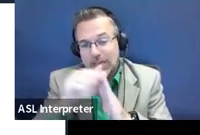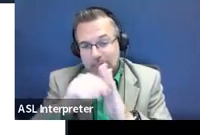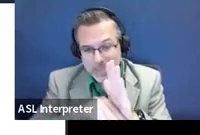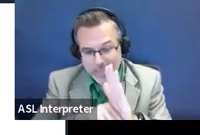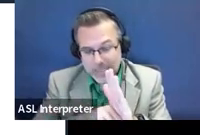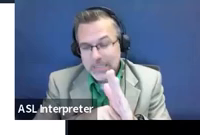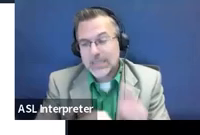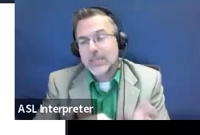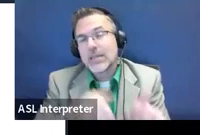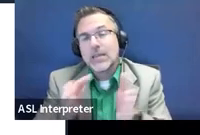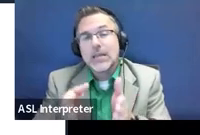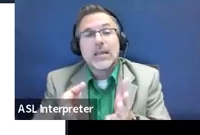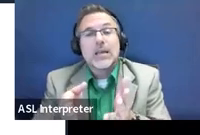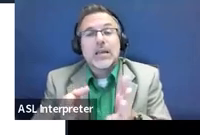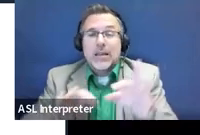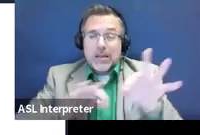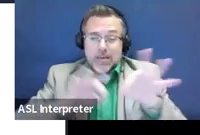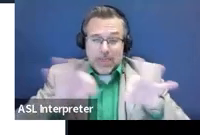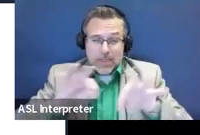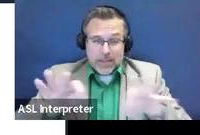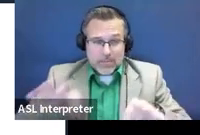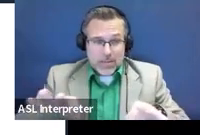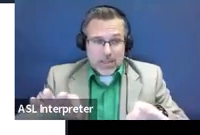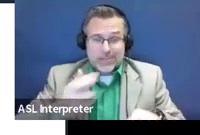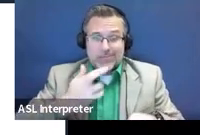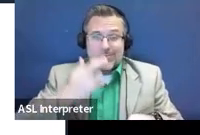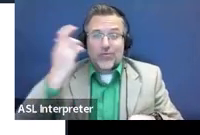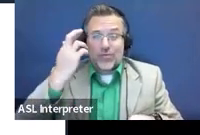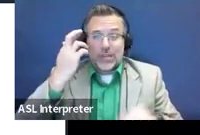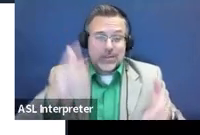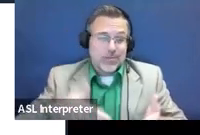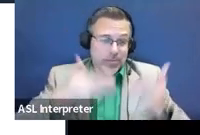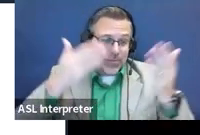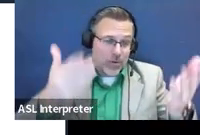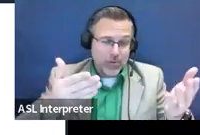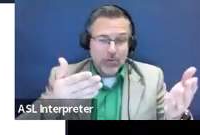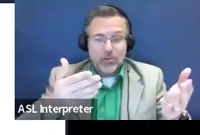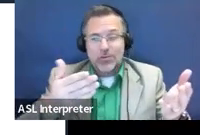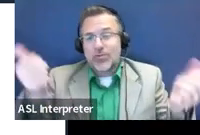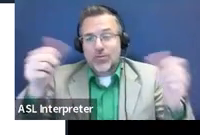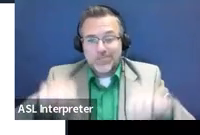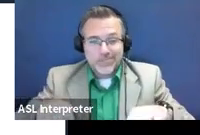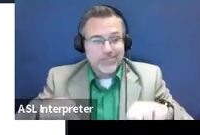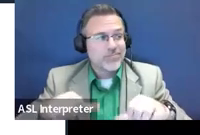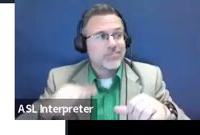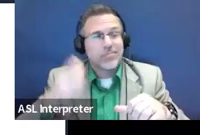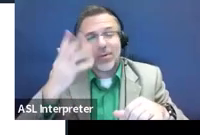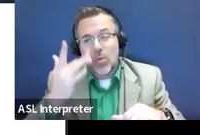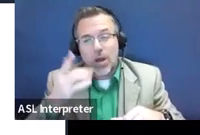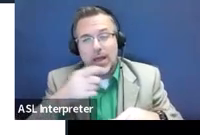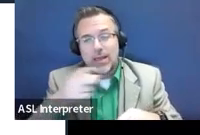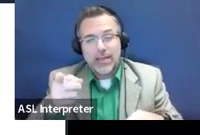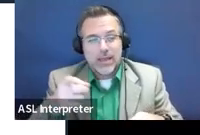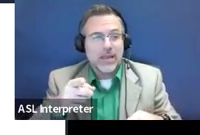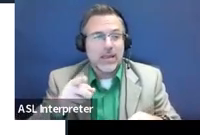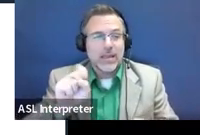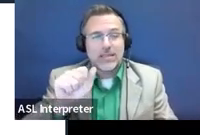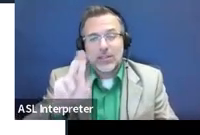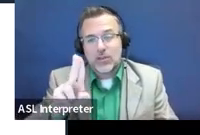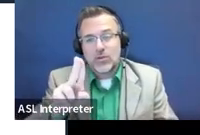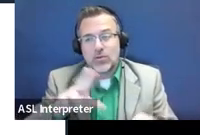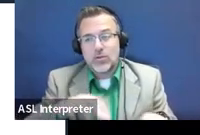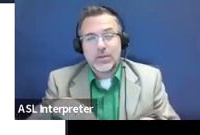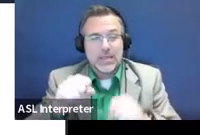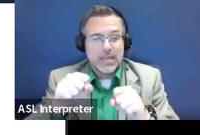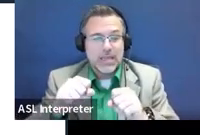you explain why those proposals and refusals, or why the SAU is proposing or refusing to take those actions from